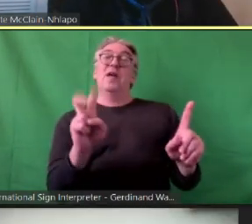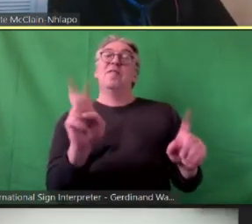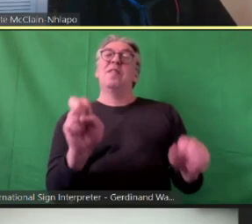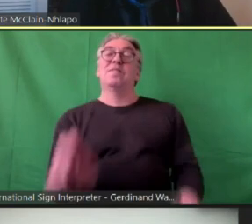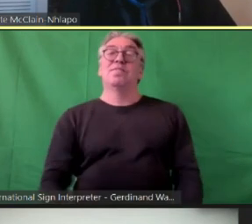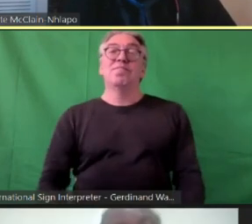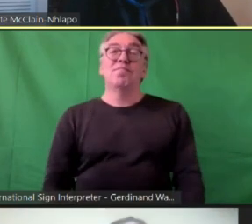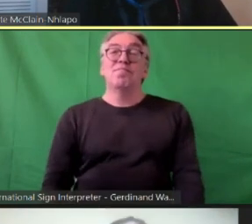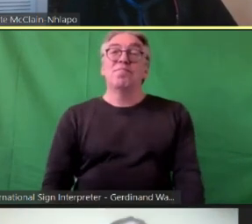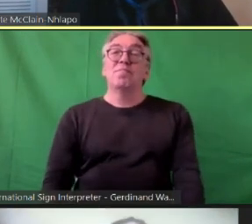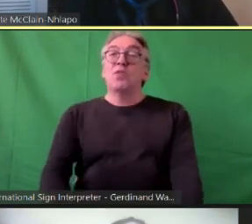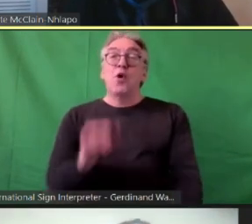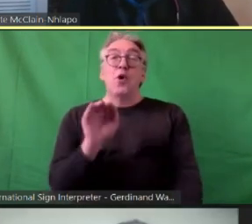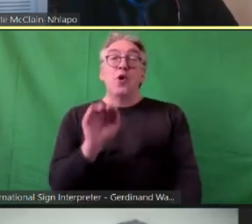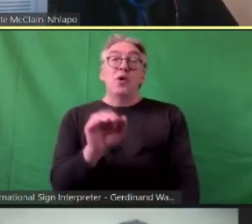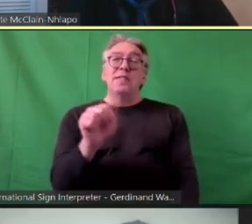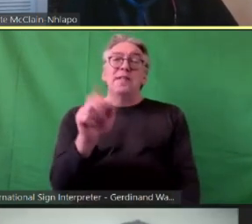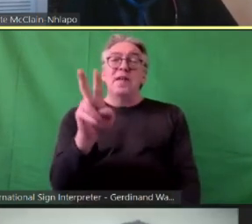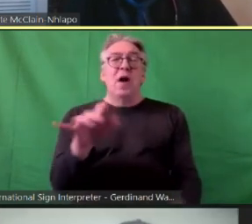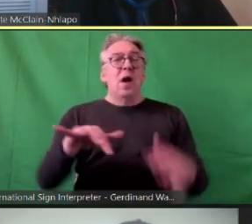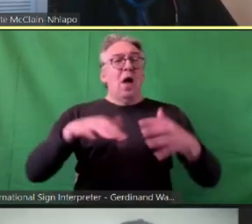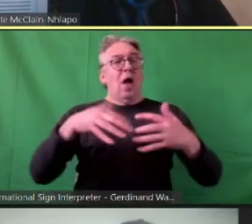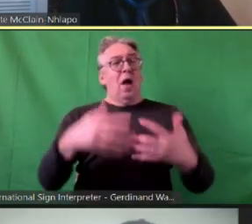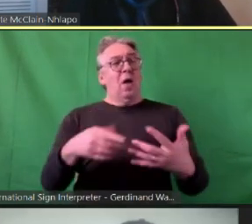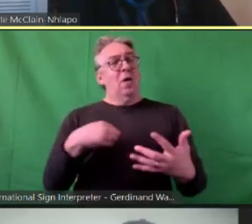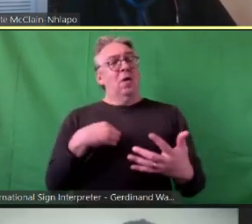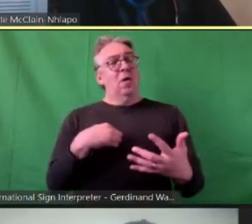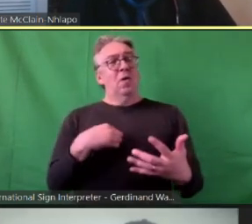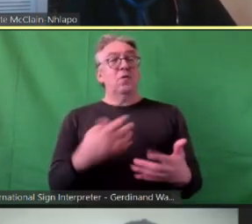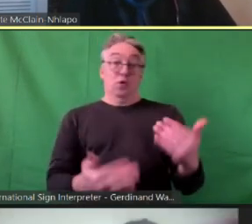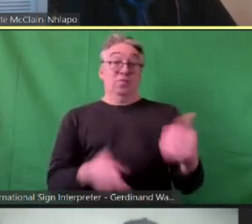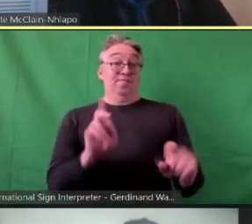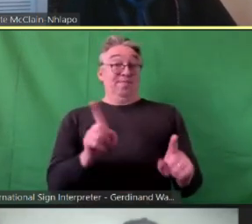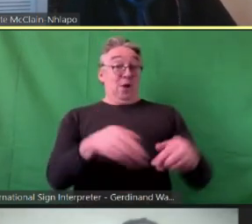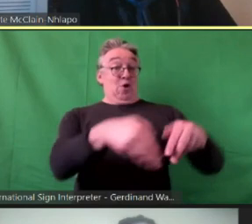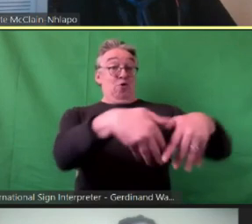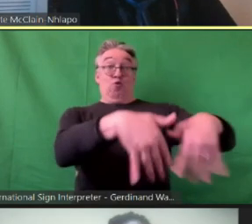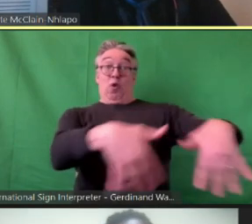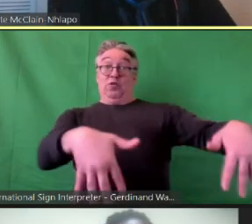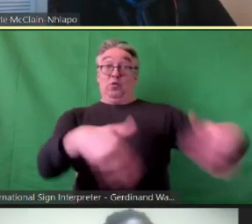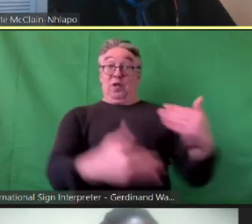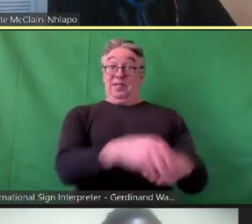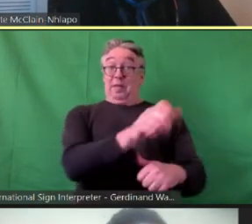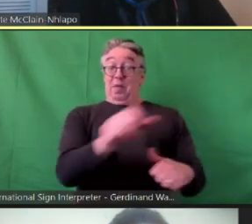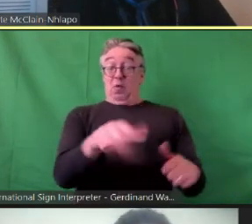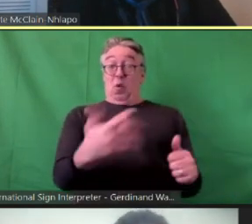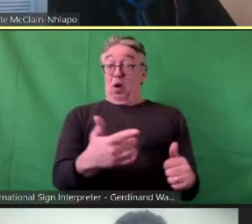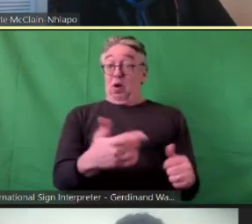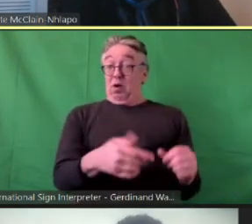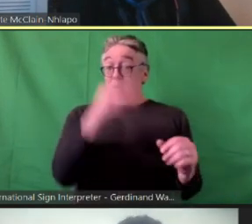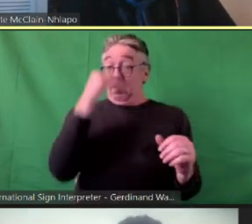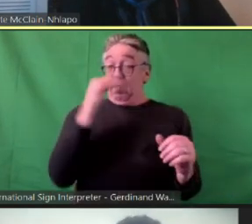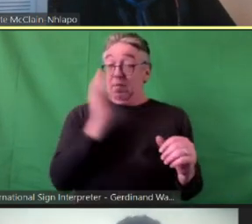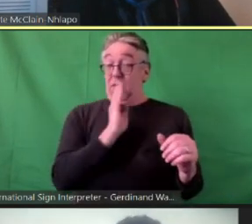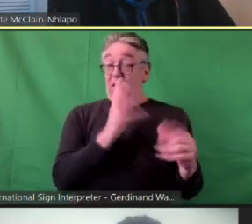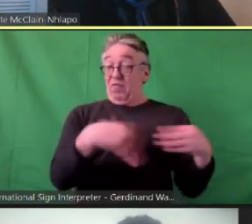how do we ensure that persons with disabilities from the grassroots and ultra poor families are benefiting